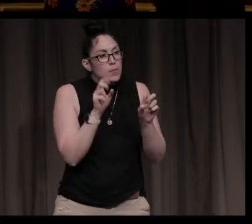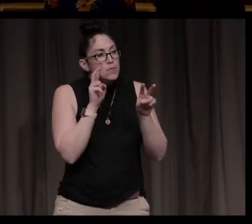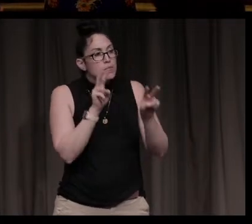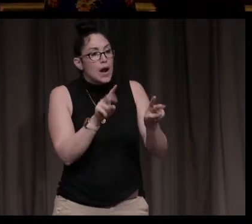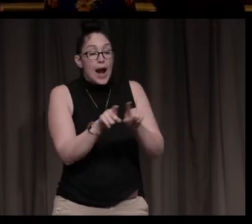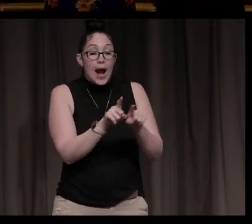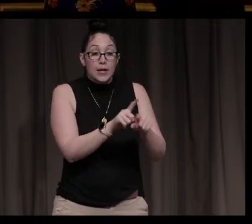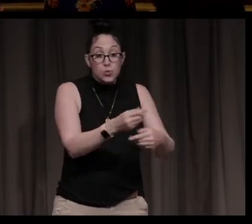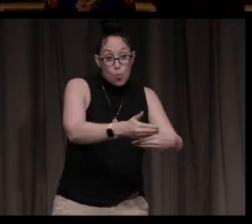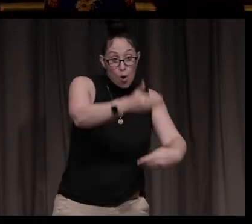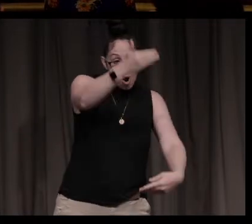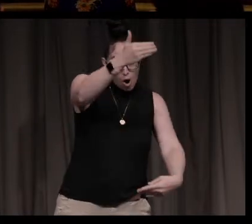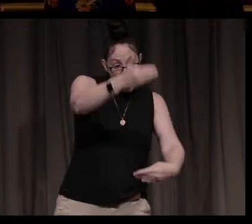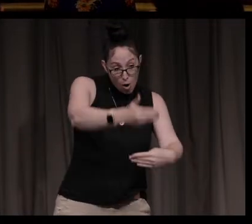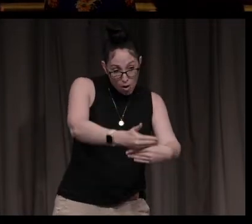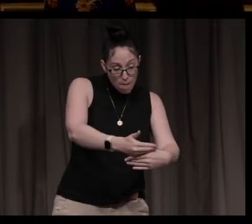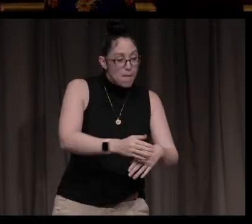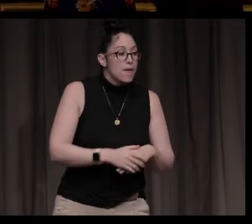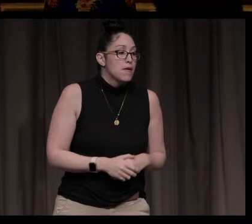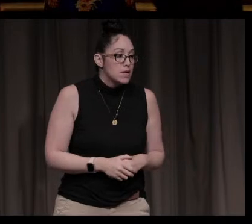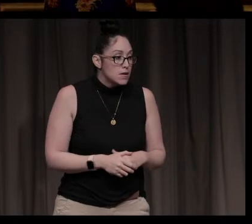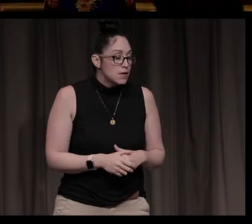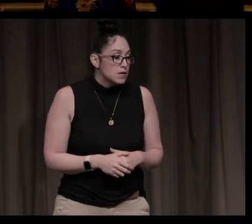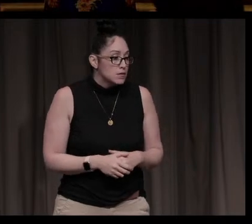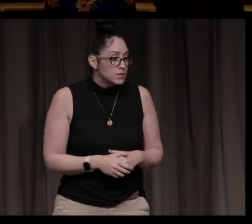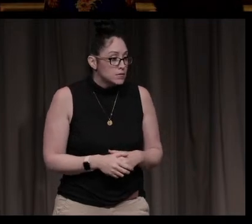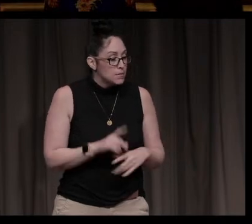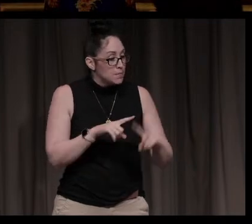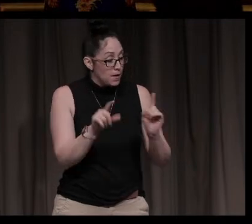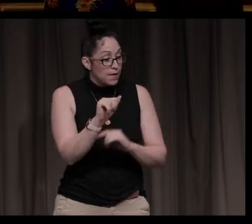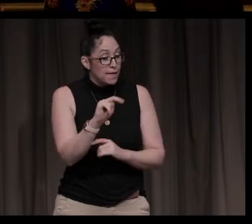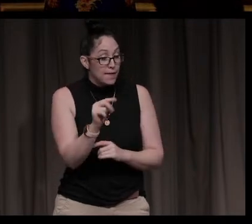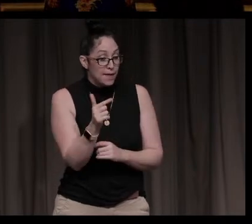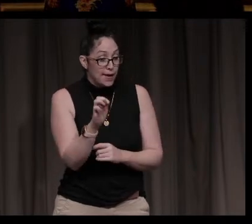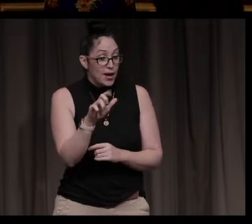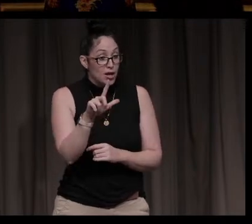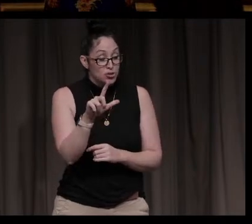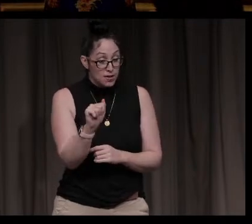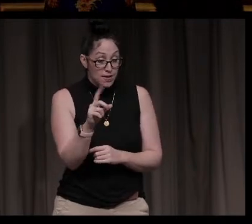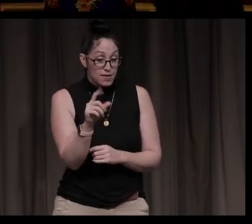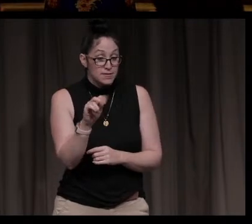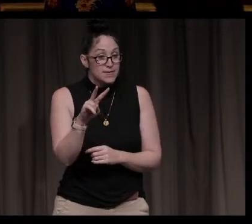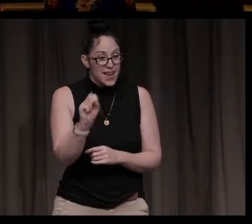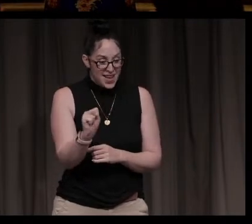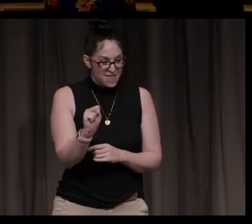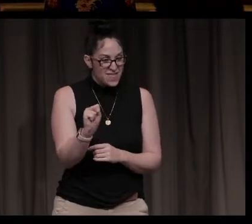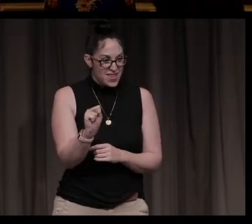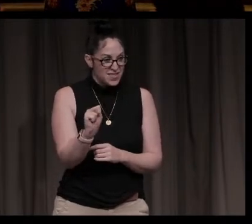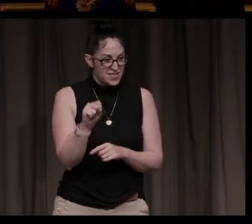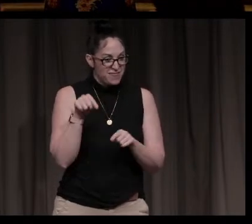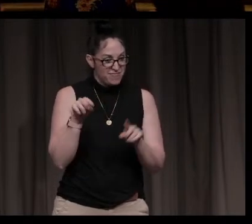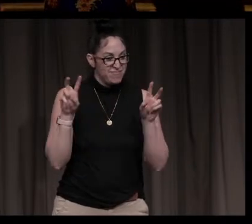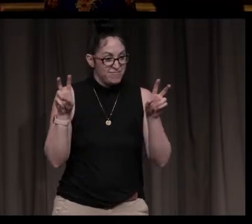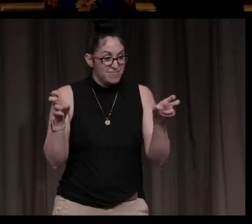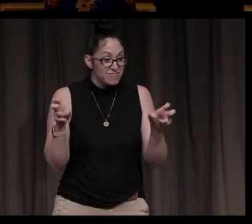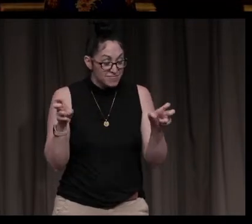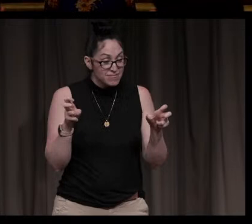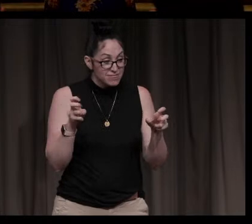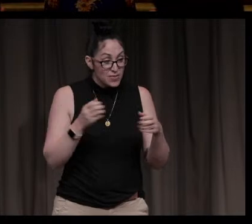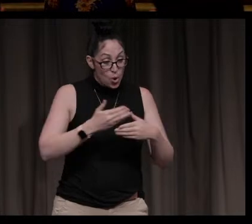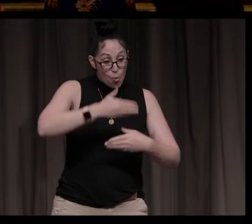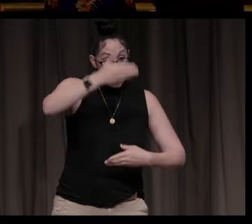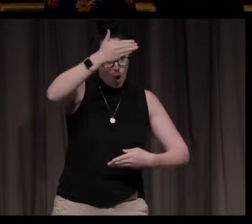as walls sometime. But as Angela Davis reminds us, walls turned sideways